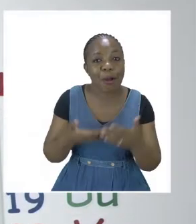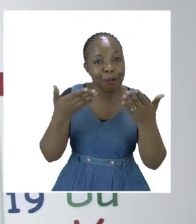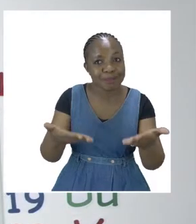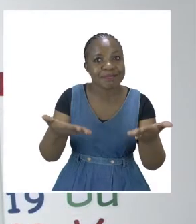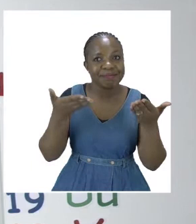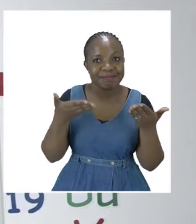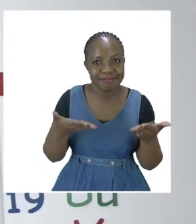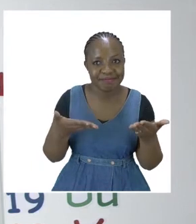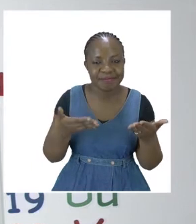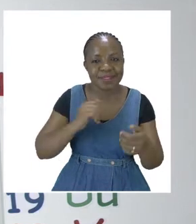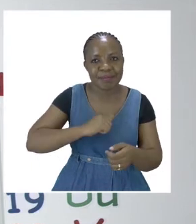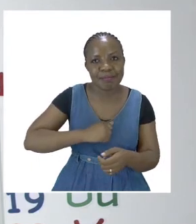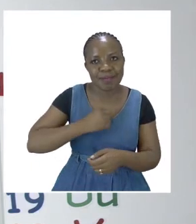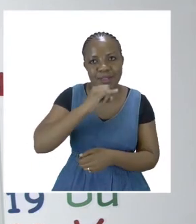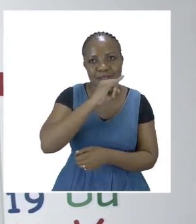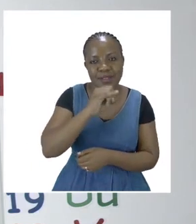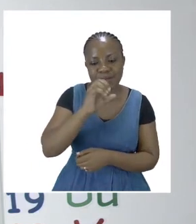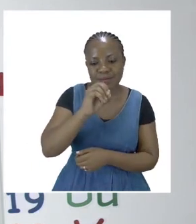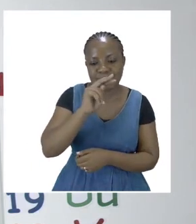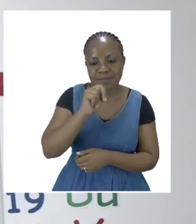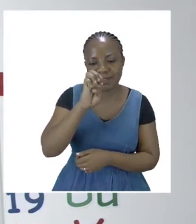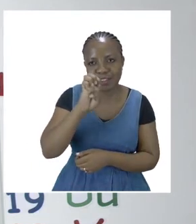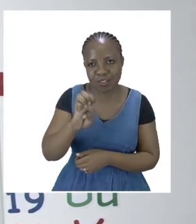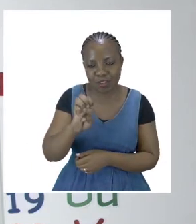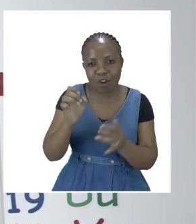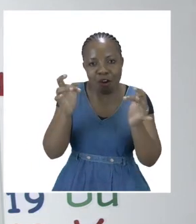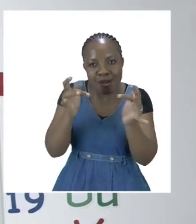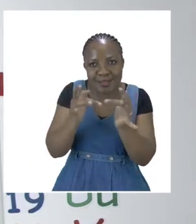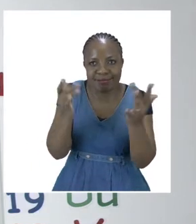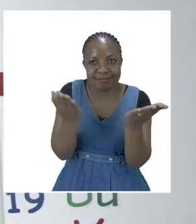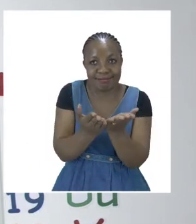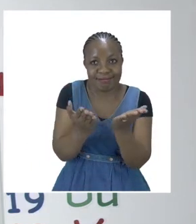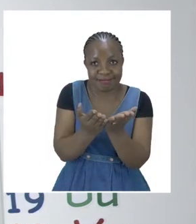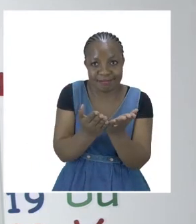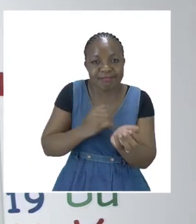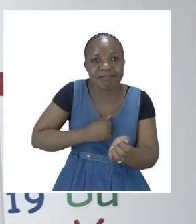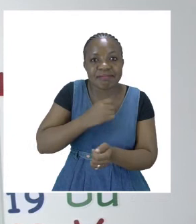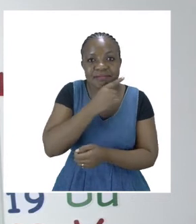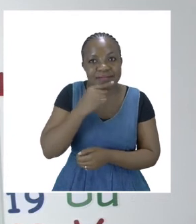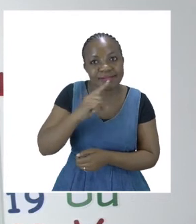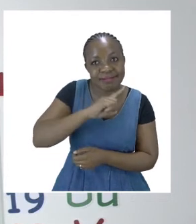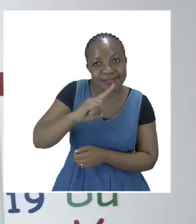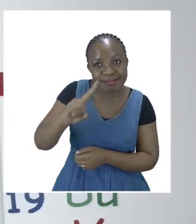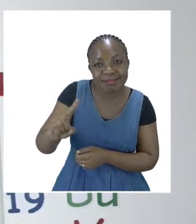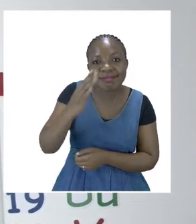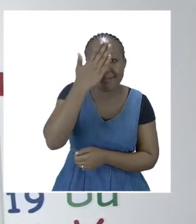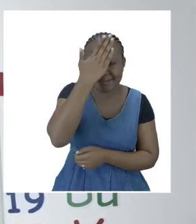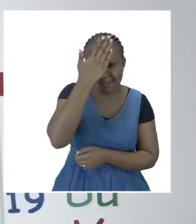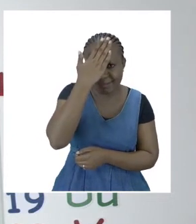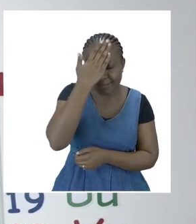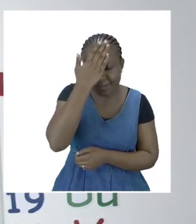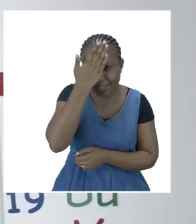Welcome to My Zone Online School. My name is Teacher Mutsa. Get your education